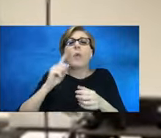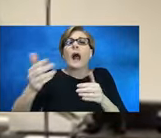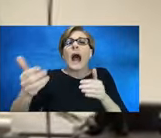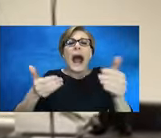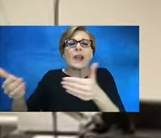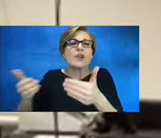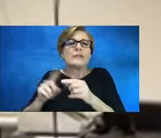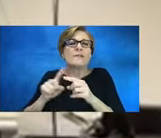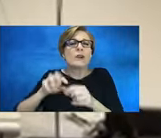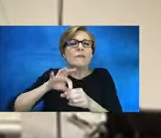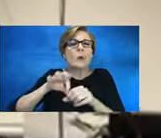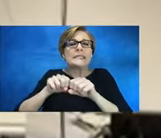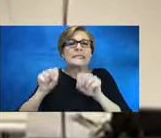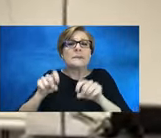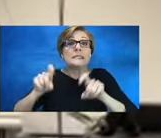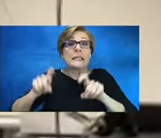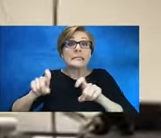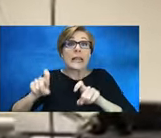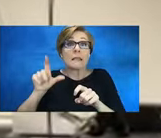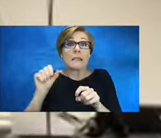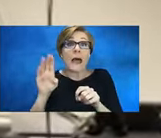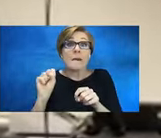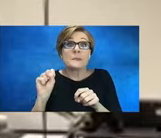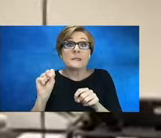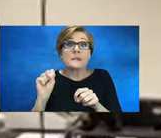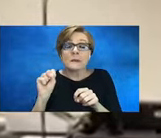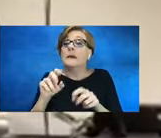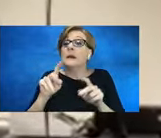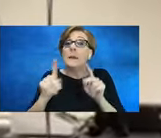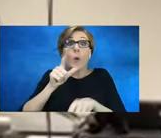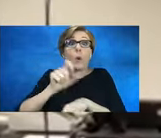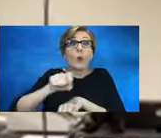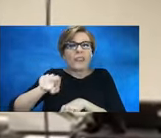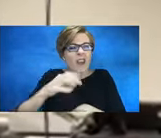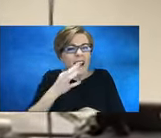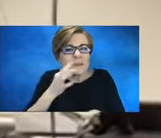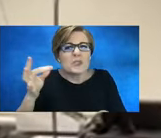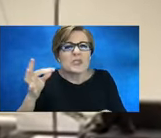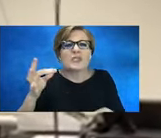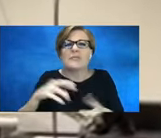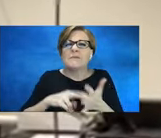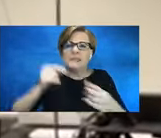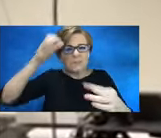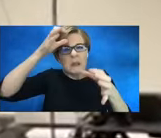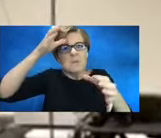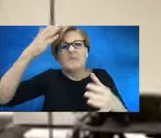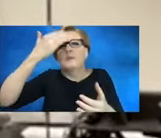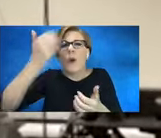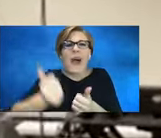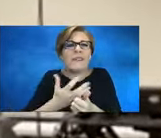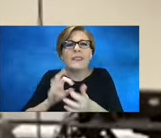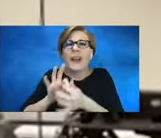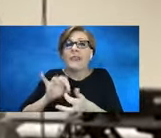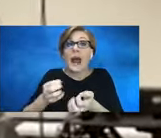testing laboratories. Those laboratories are manned by people that are experts in the field. They know the ins and outs of all of our tabulation